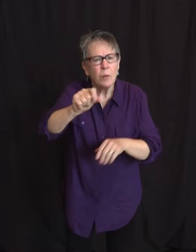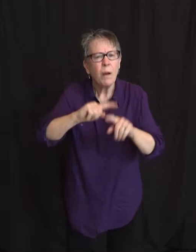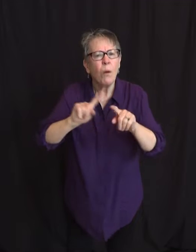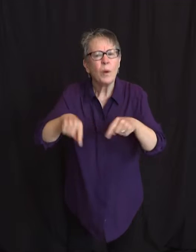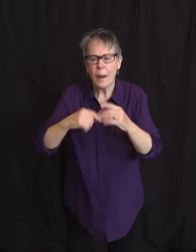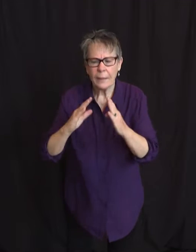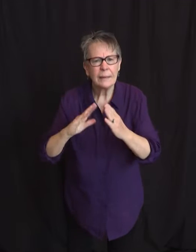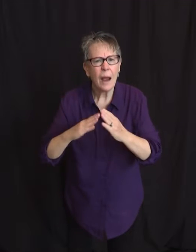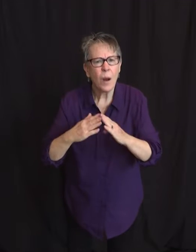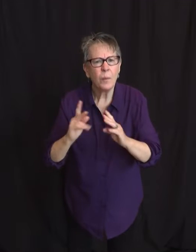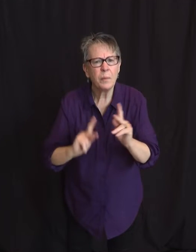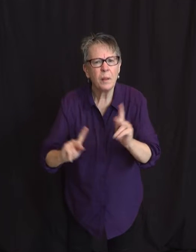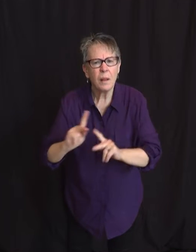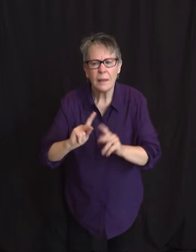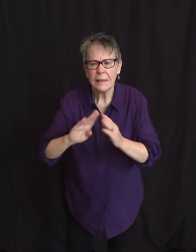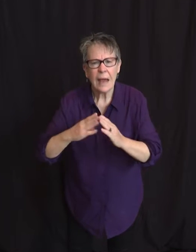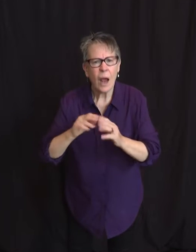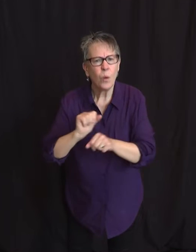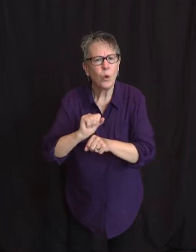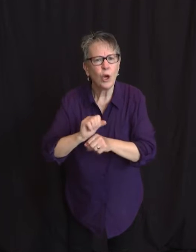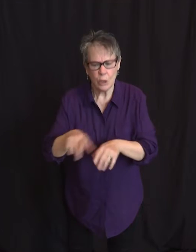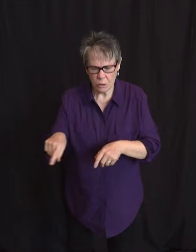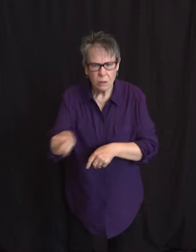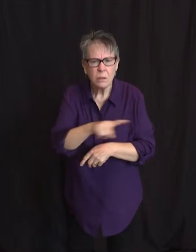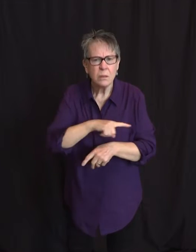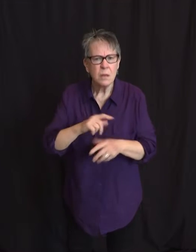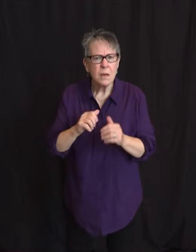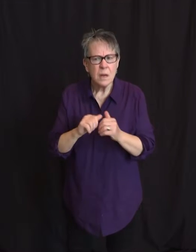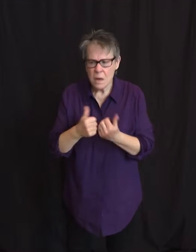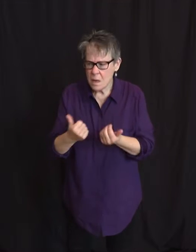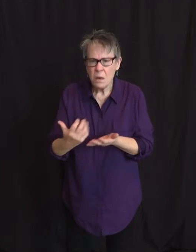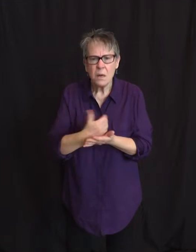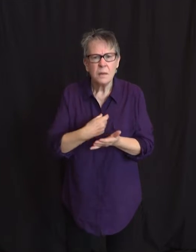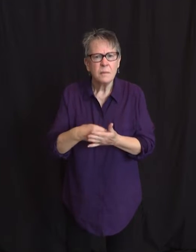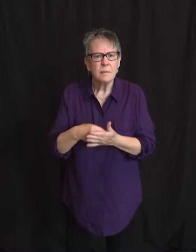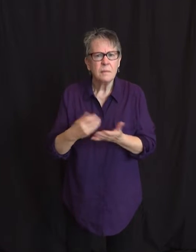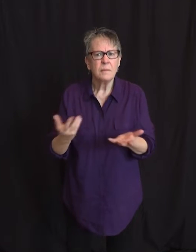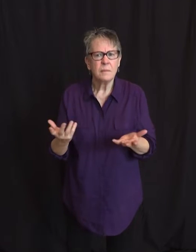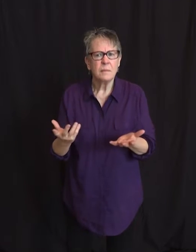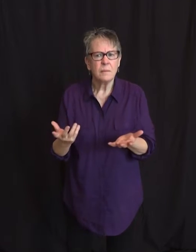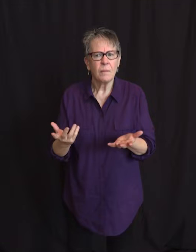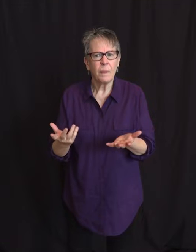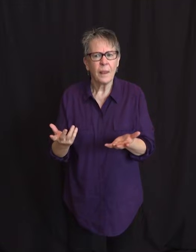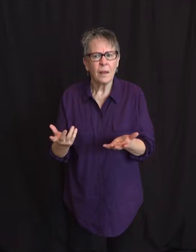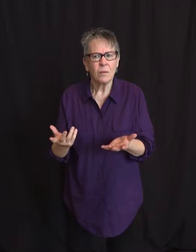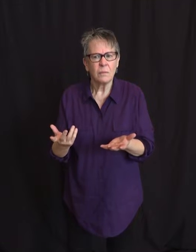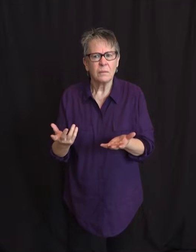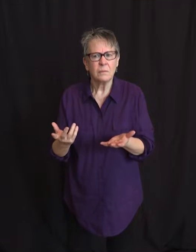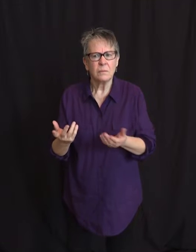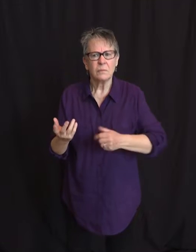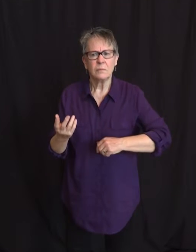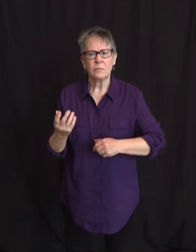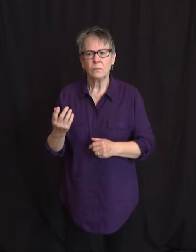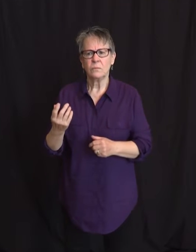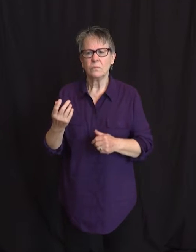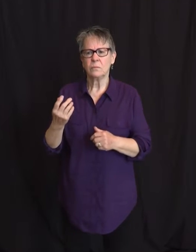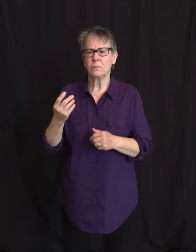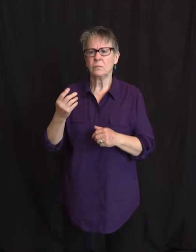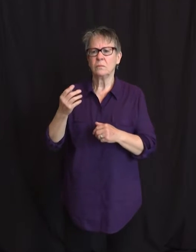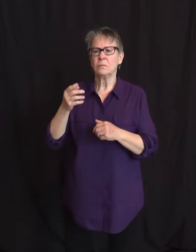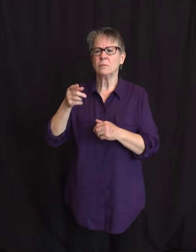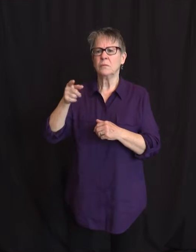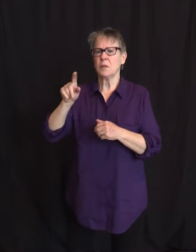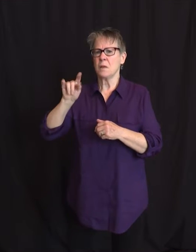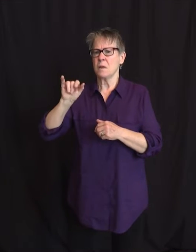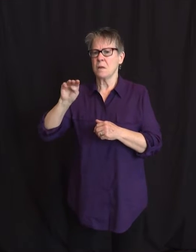than 50,000 people in it. Every single one of my towns is hurting right now. Every single